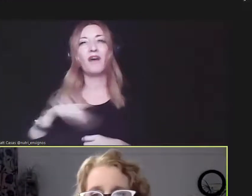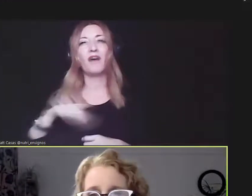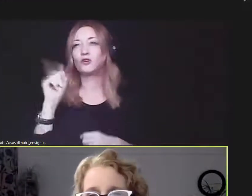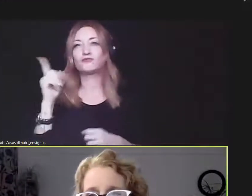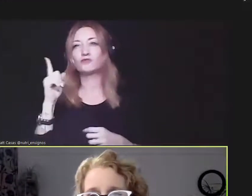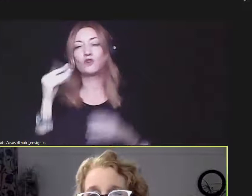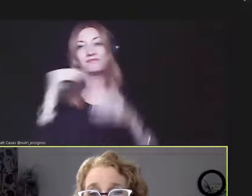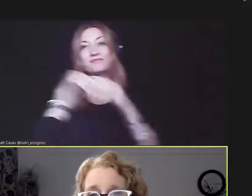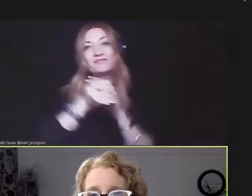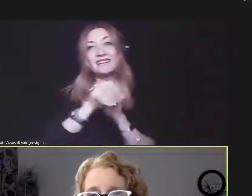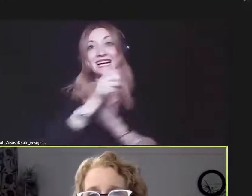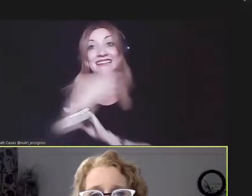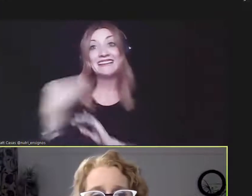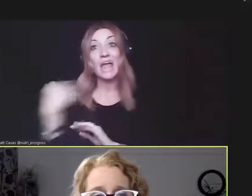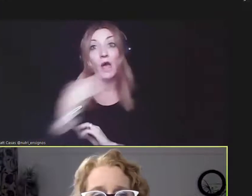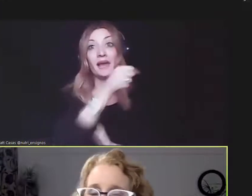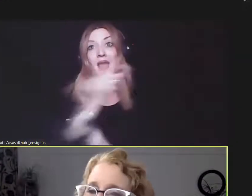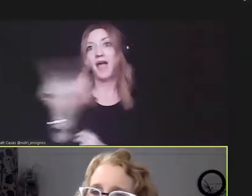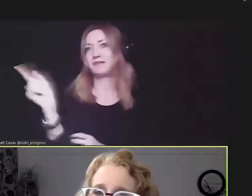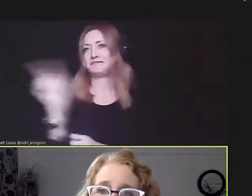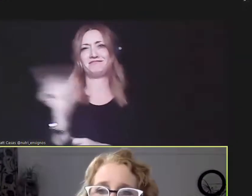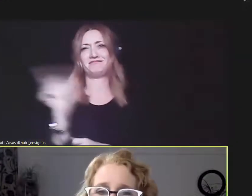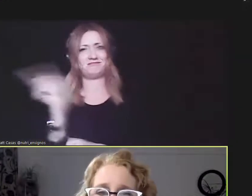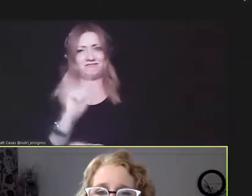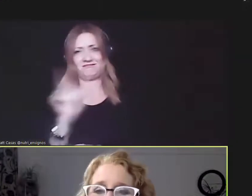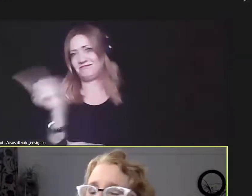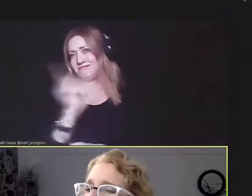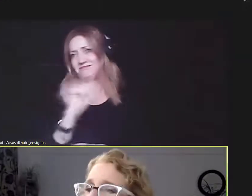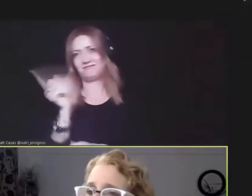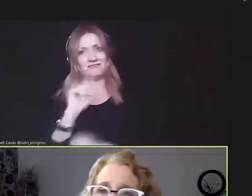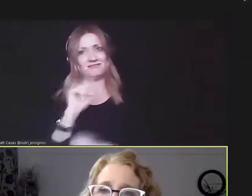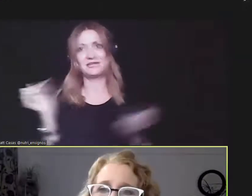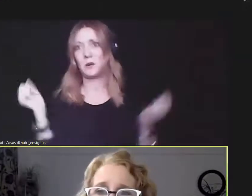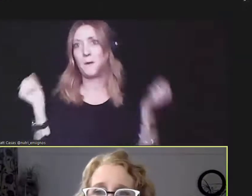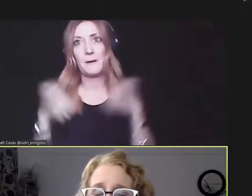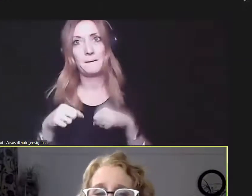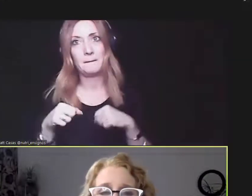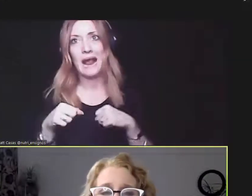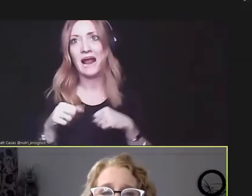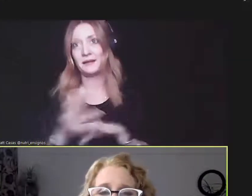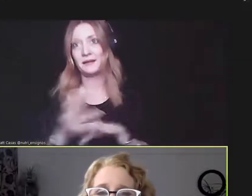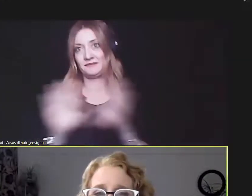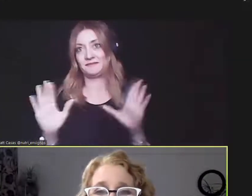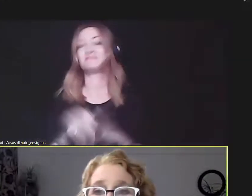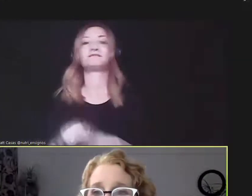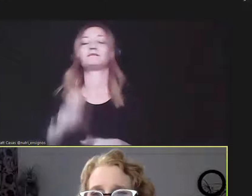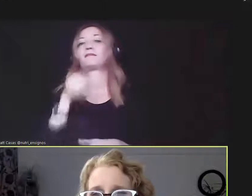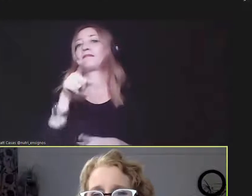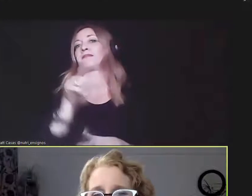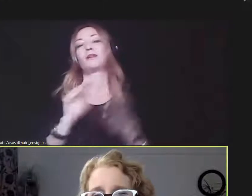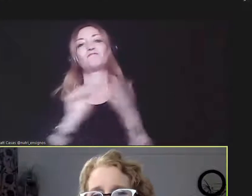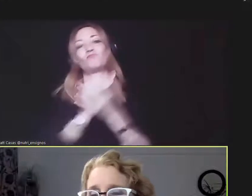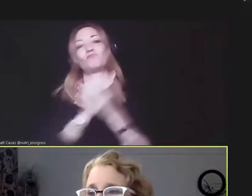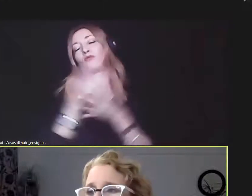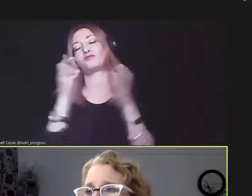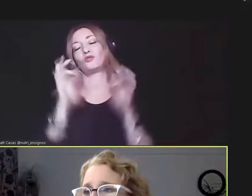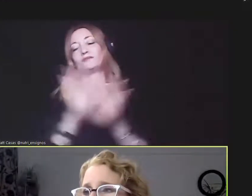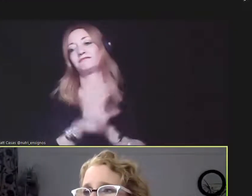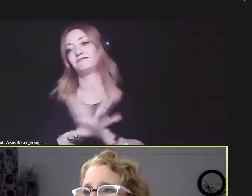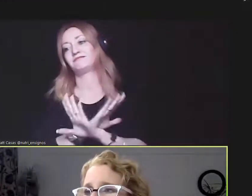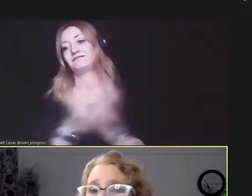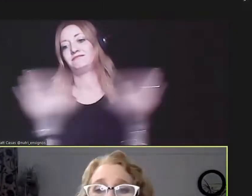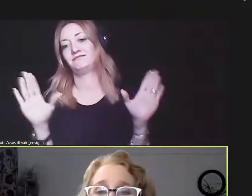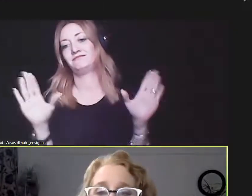So yeah, it's really good. And as always, with all of the RX products,